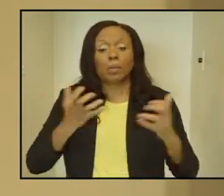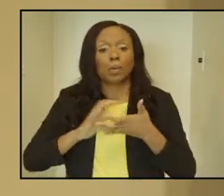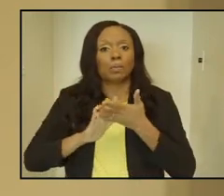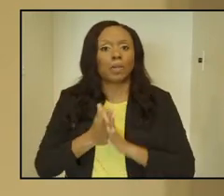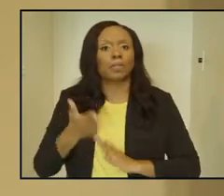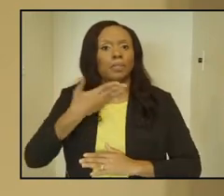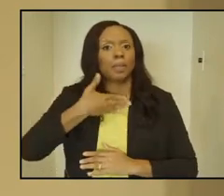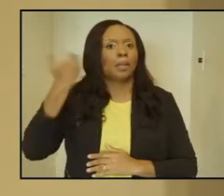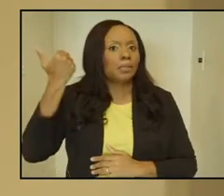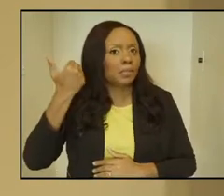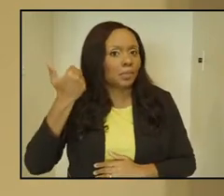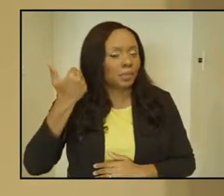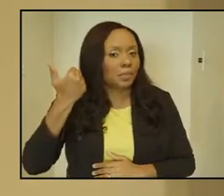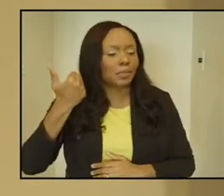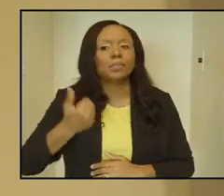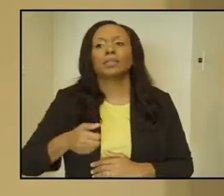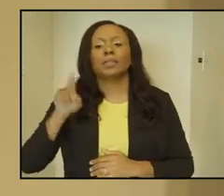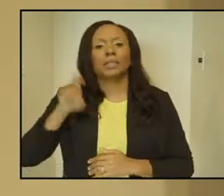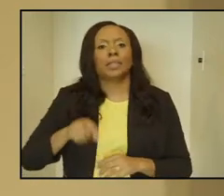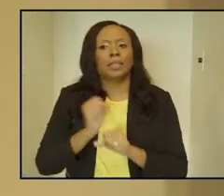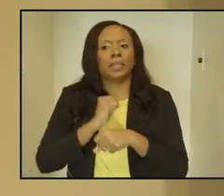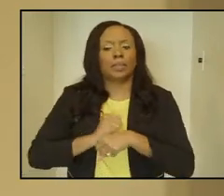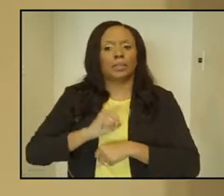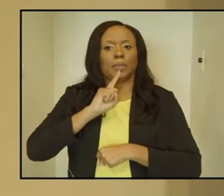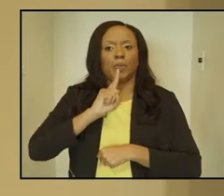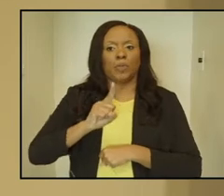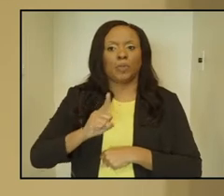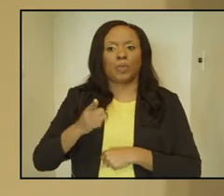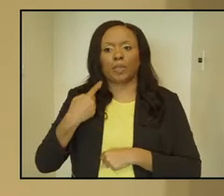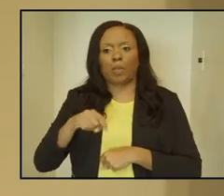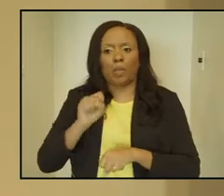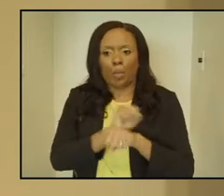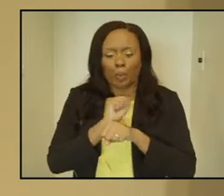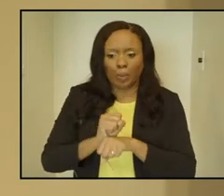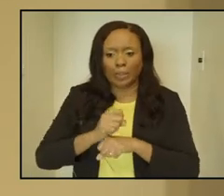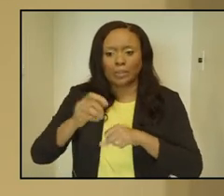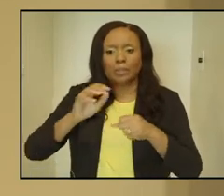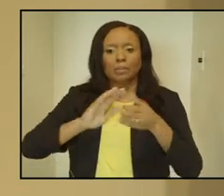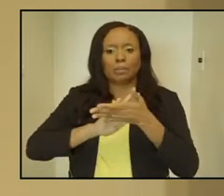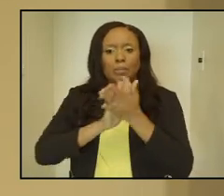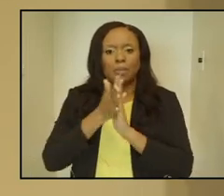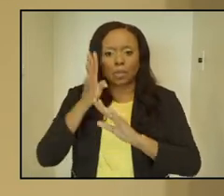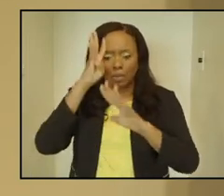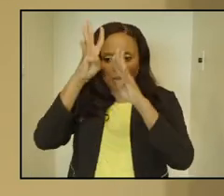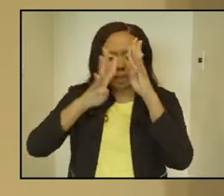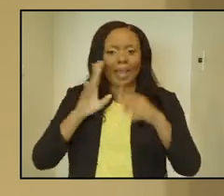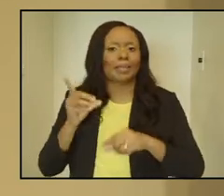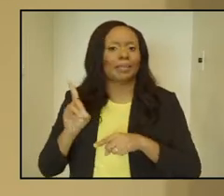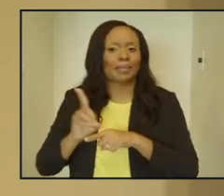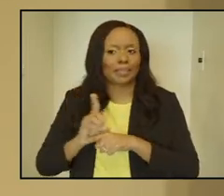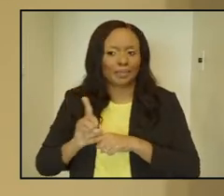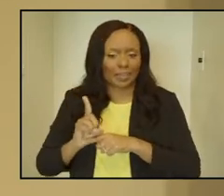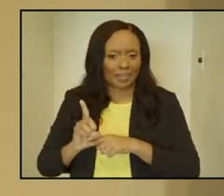class, then we need to make sure that we are vigilant, creative, and disciplined, but above all